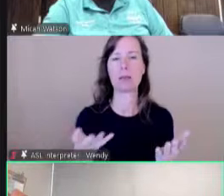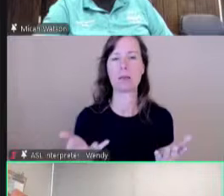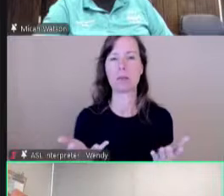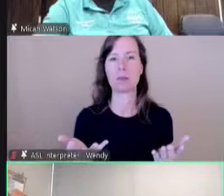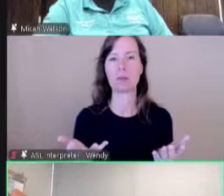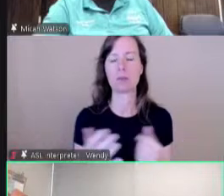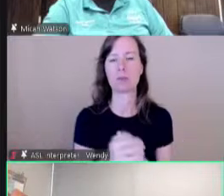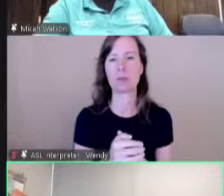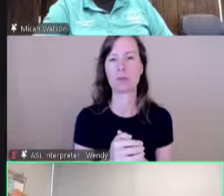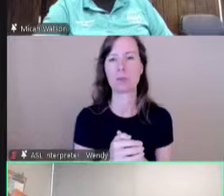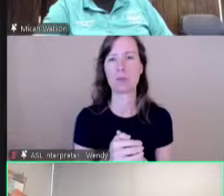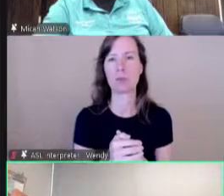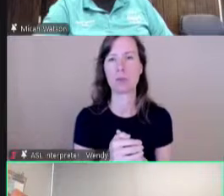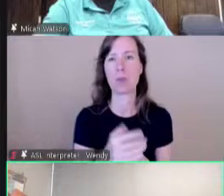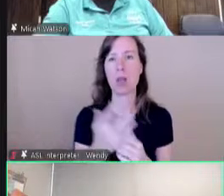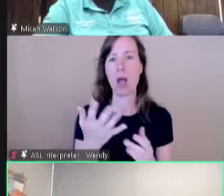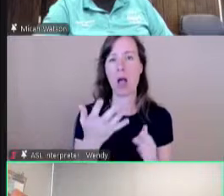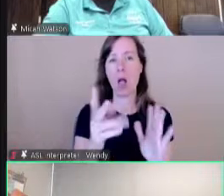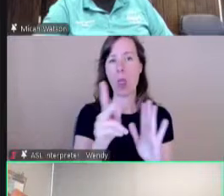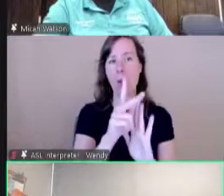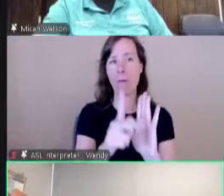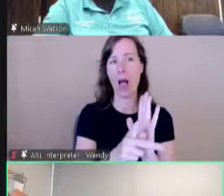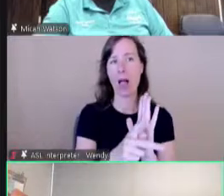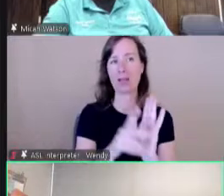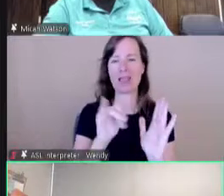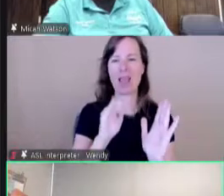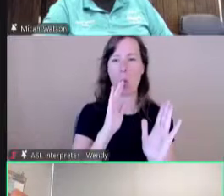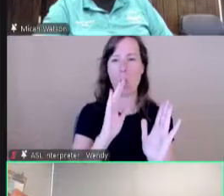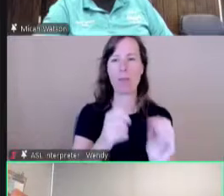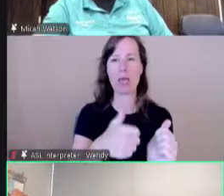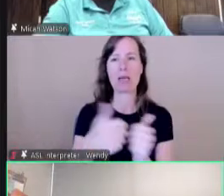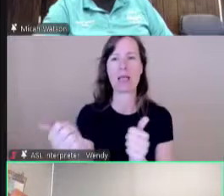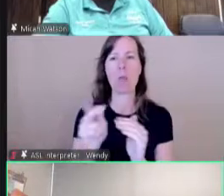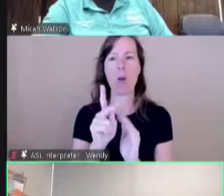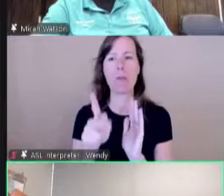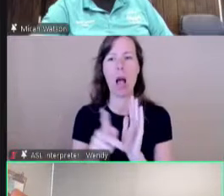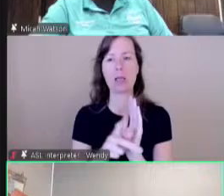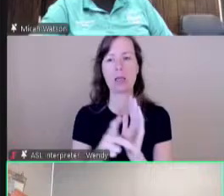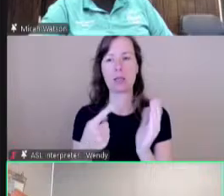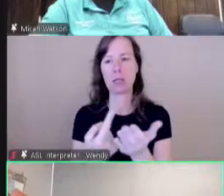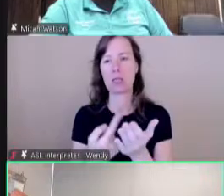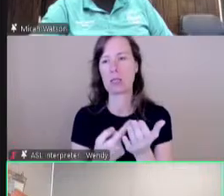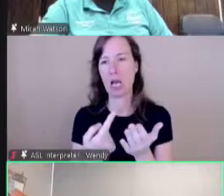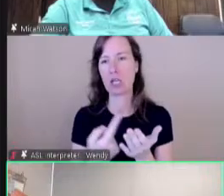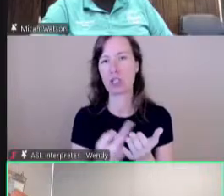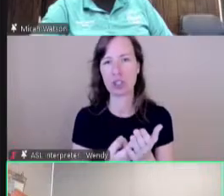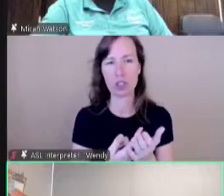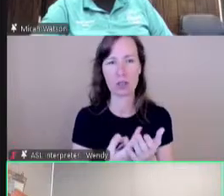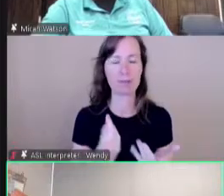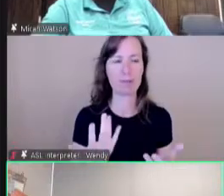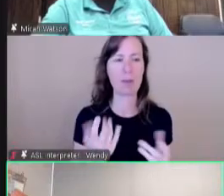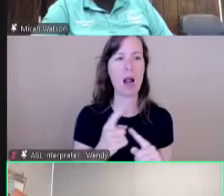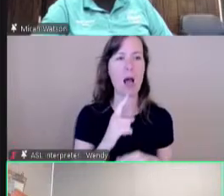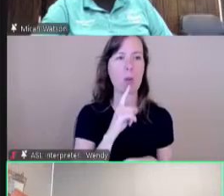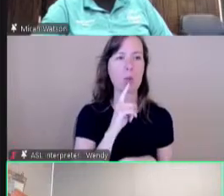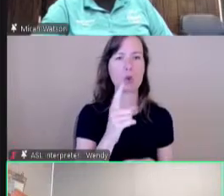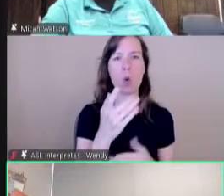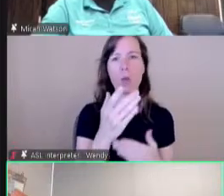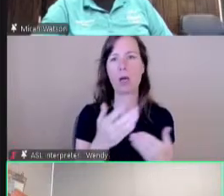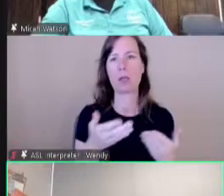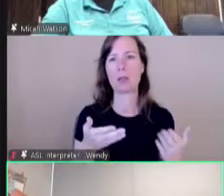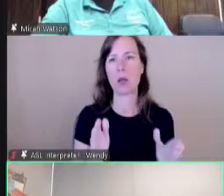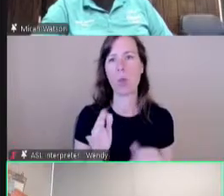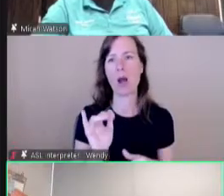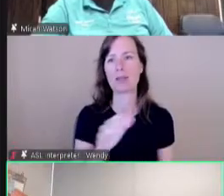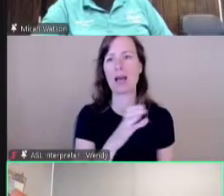yeah, as far as the policy, that would be a separate policy discussion. But I'm sure that there could be some ways that if a council